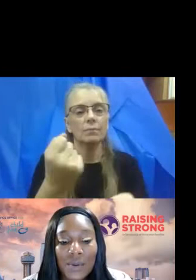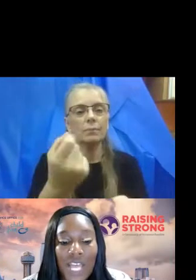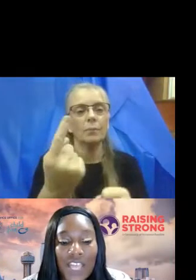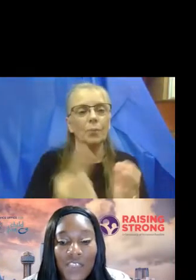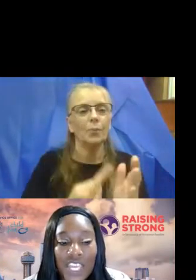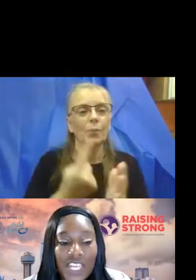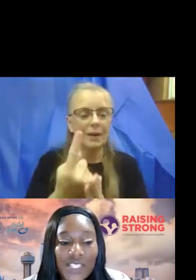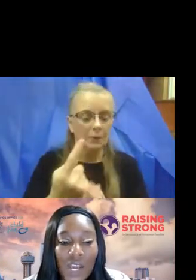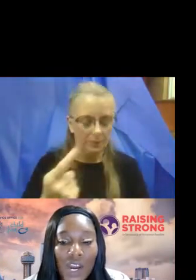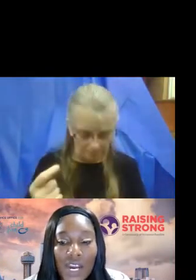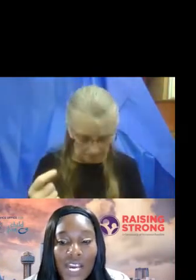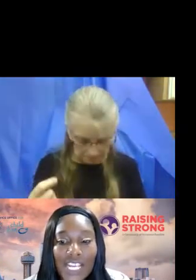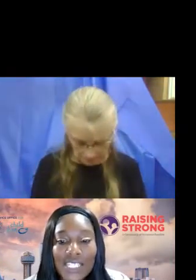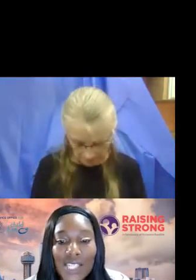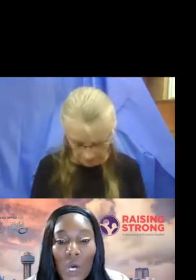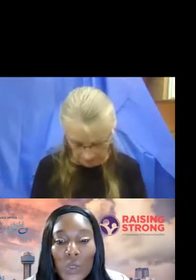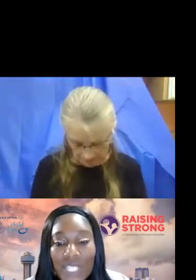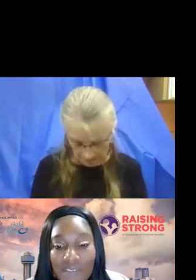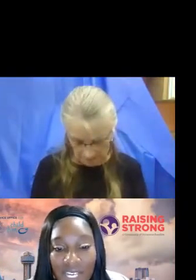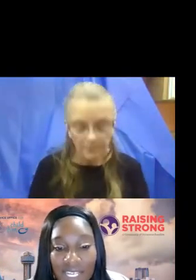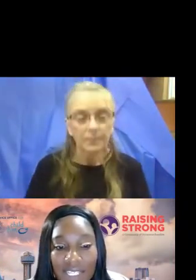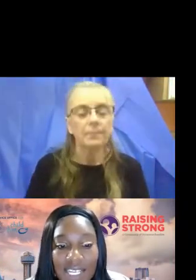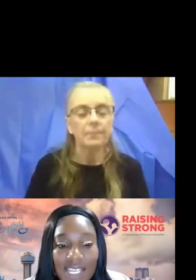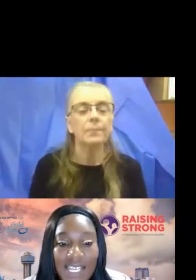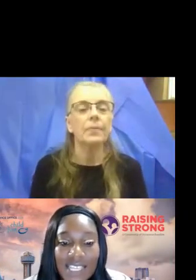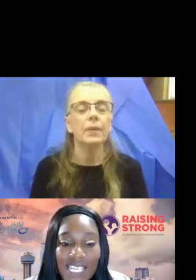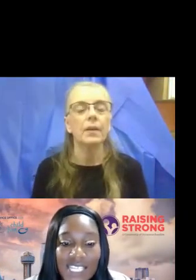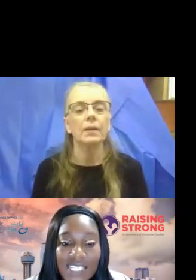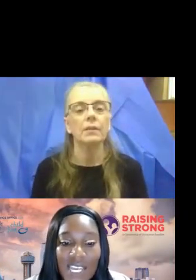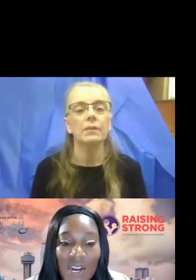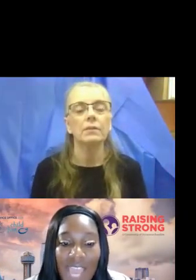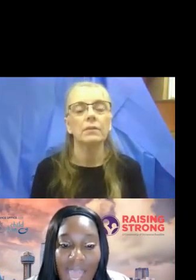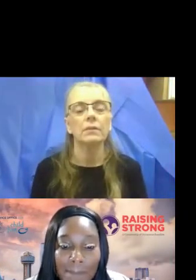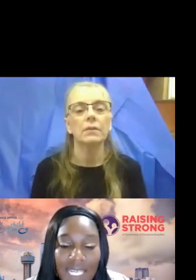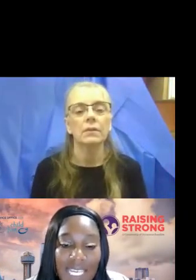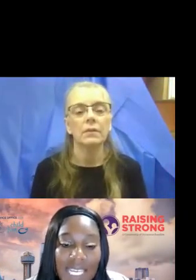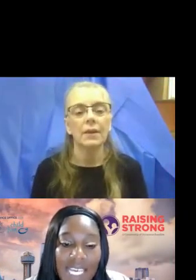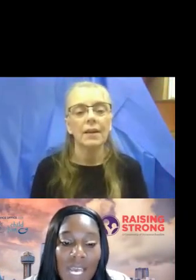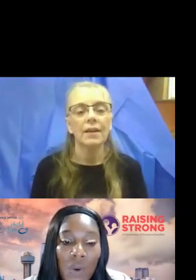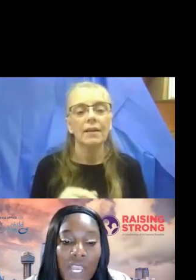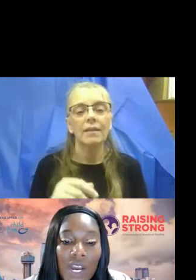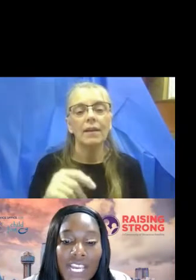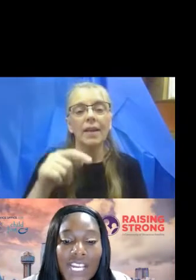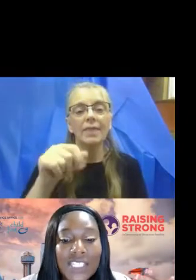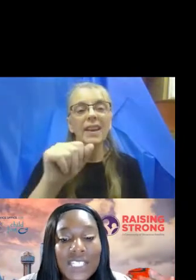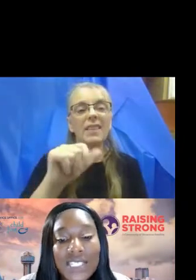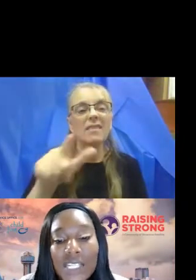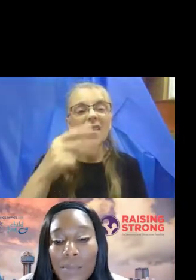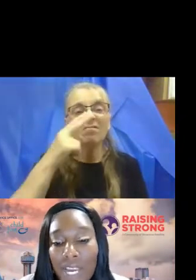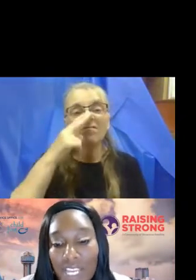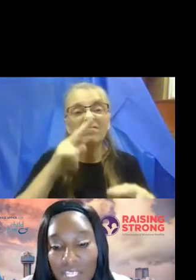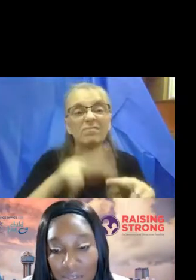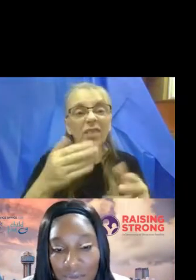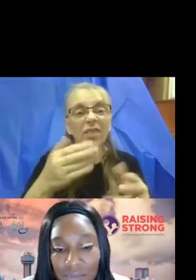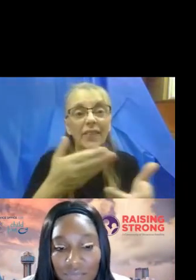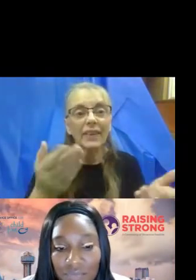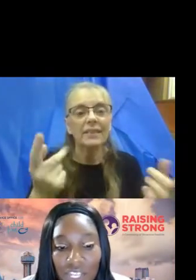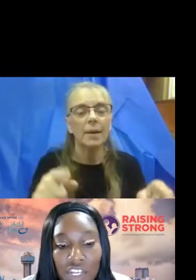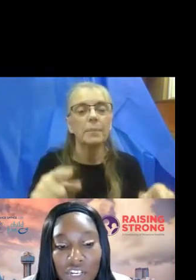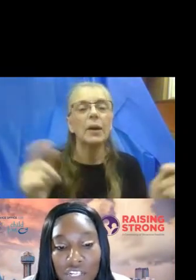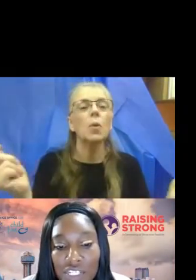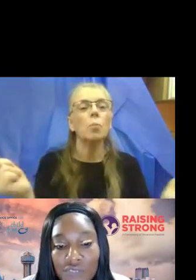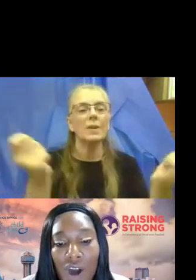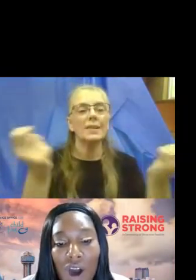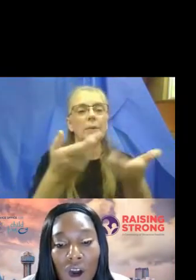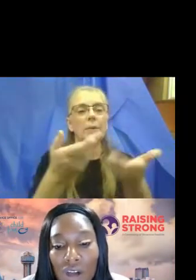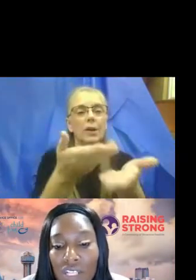so these are, it's only fun, things that are happening. We are here to celebrate you and